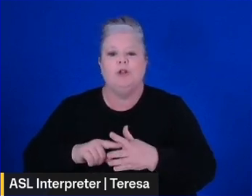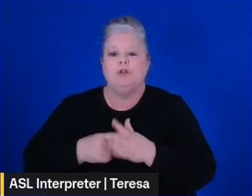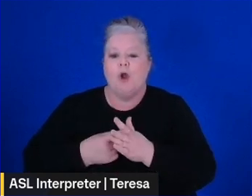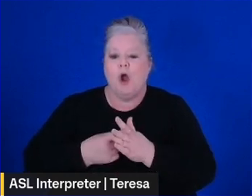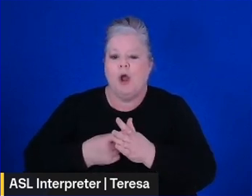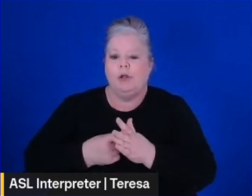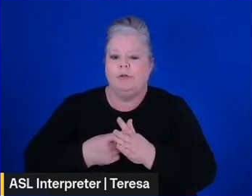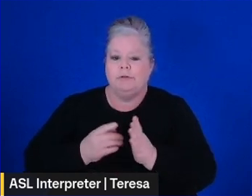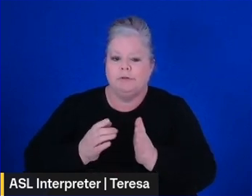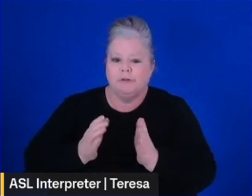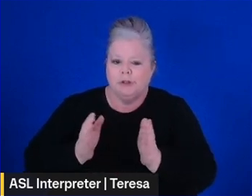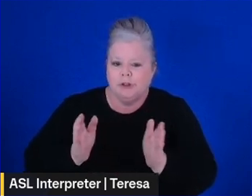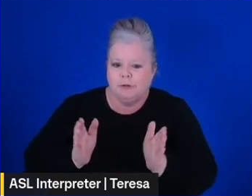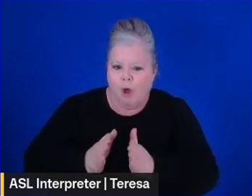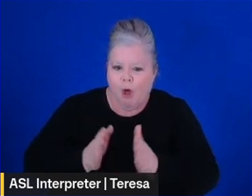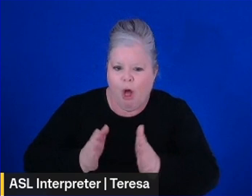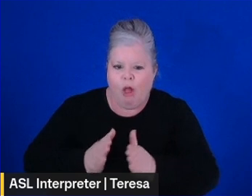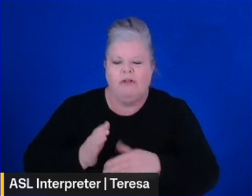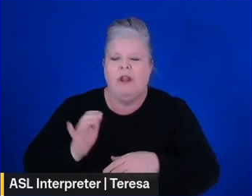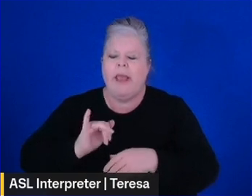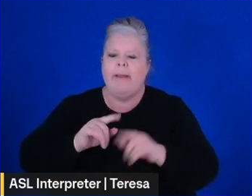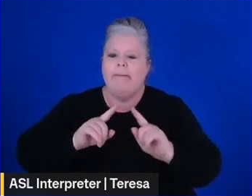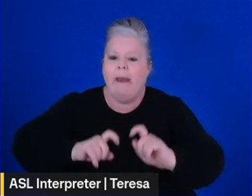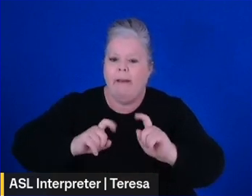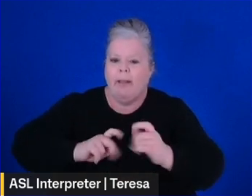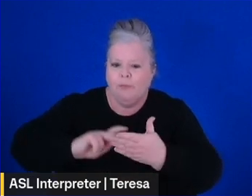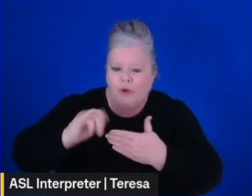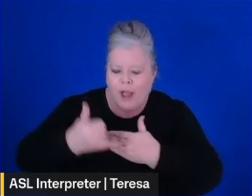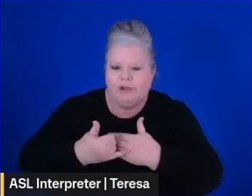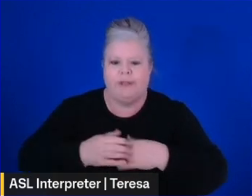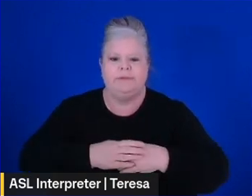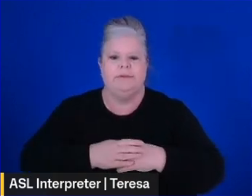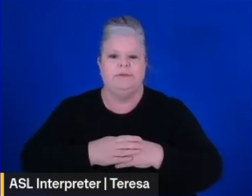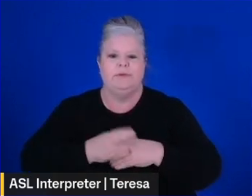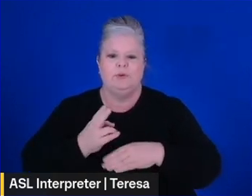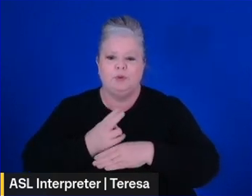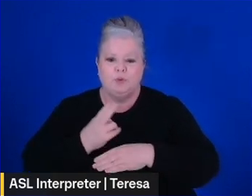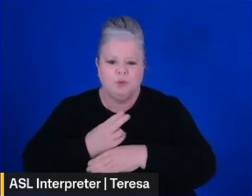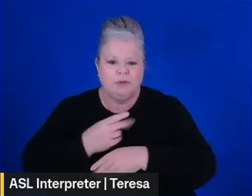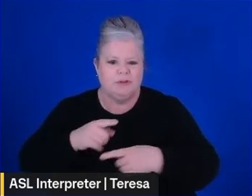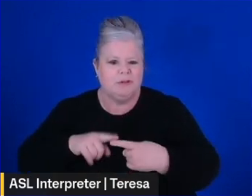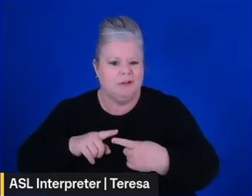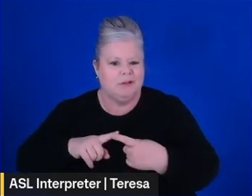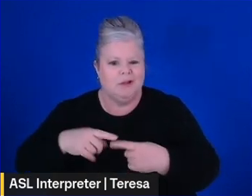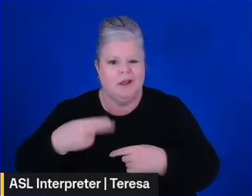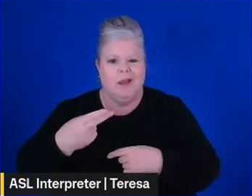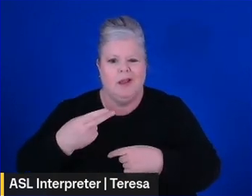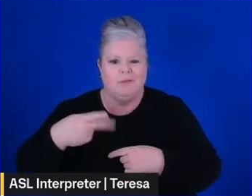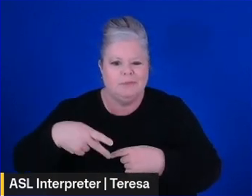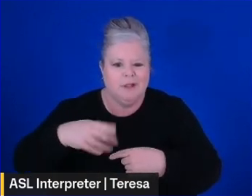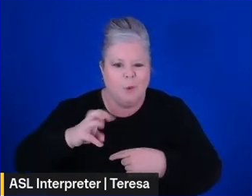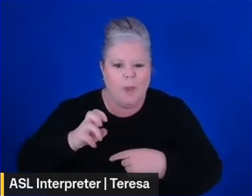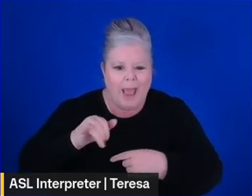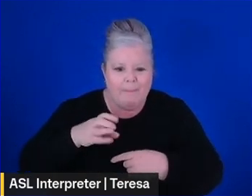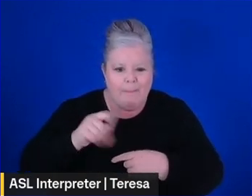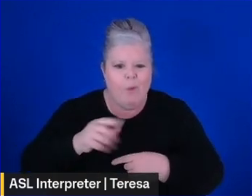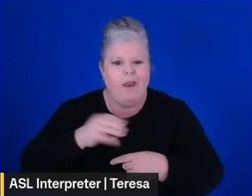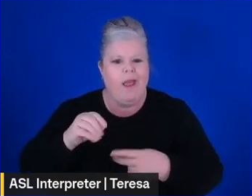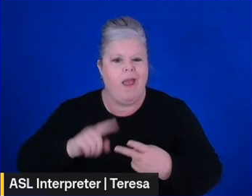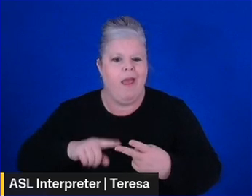small with a pilot project using HTTP Waypoint and HTTP Terraform. And of